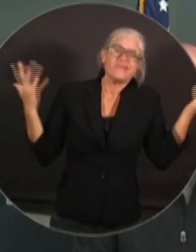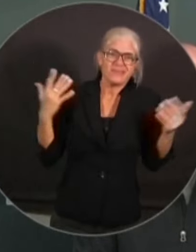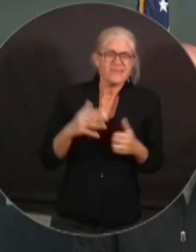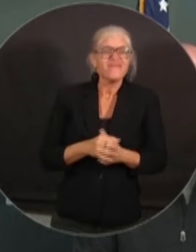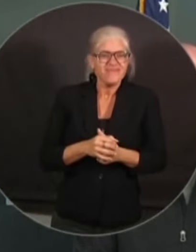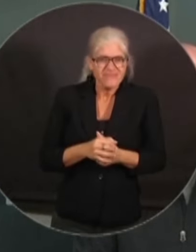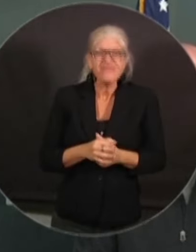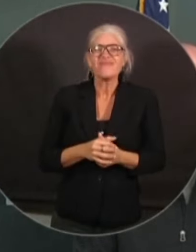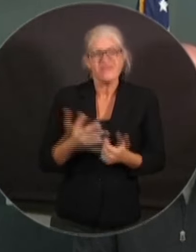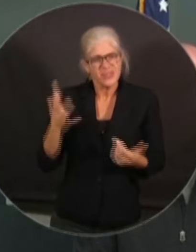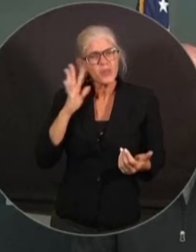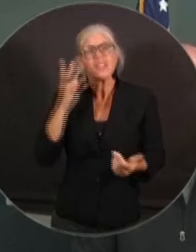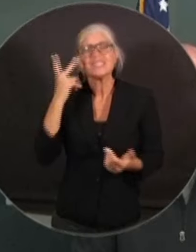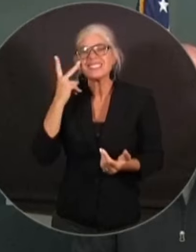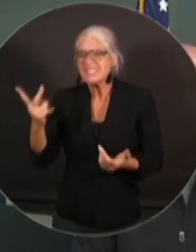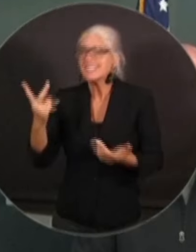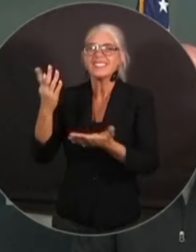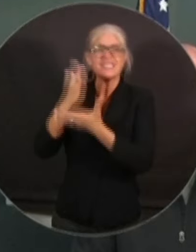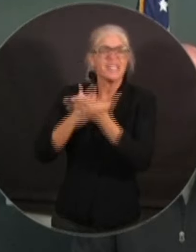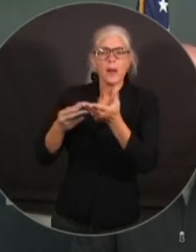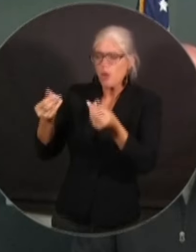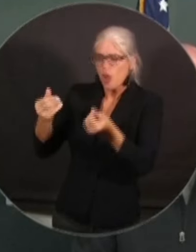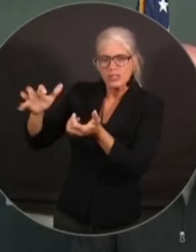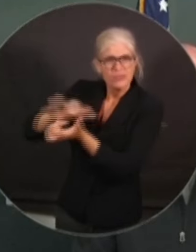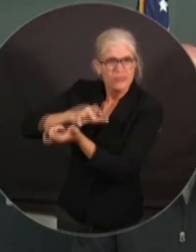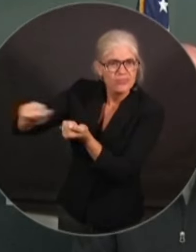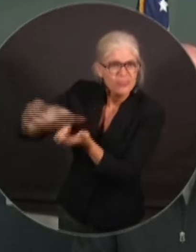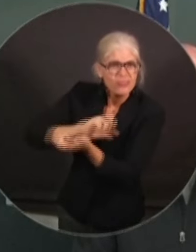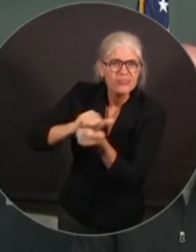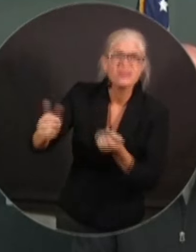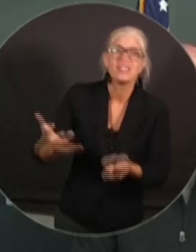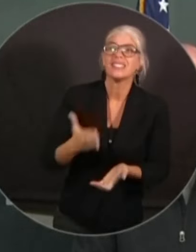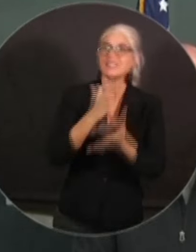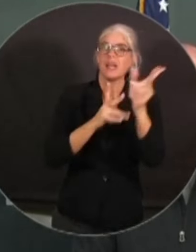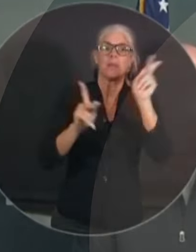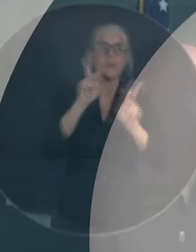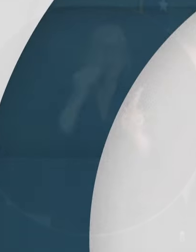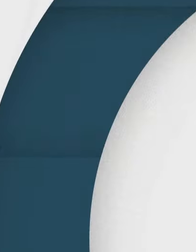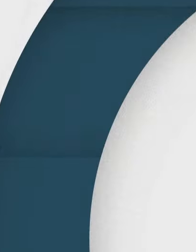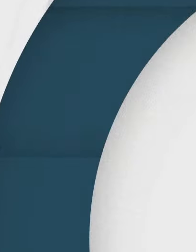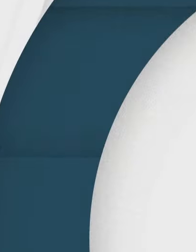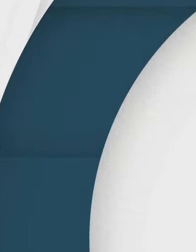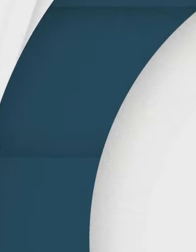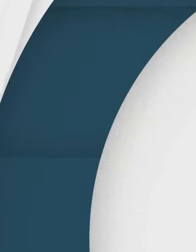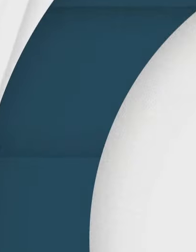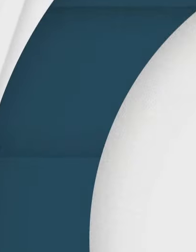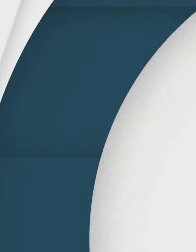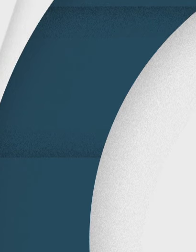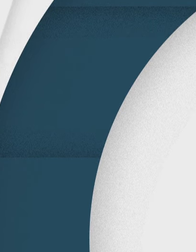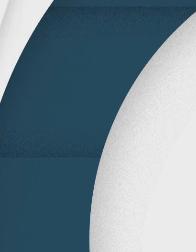loss of property. You're going to have people that are going to lose their homes because of this storm.